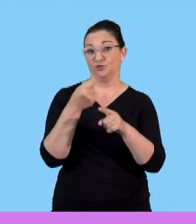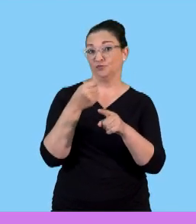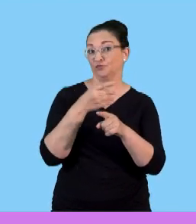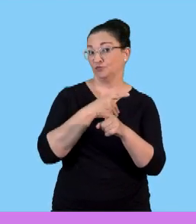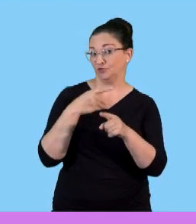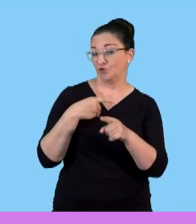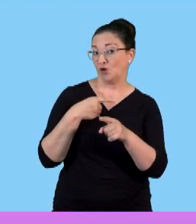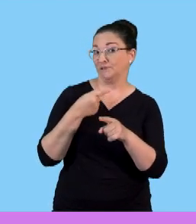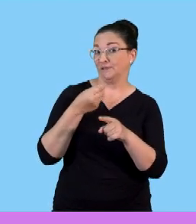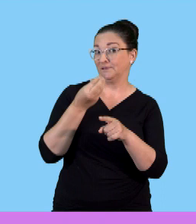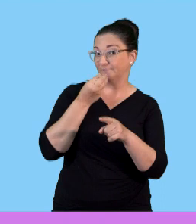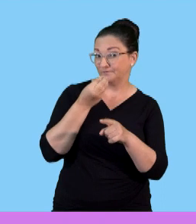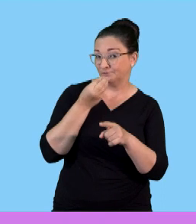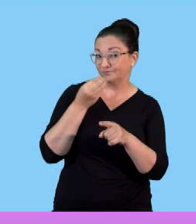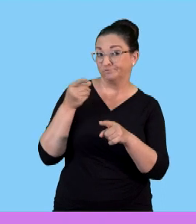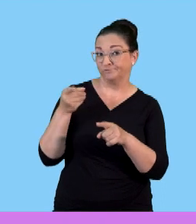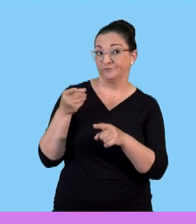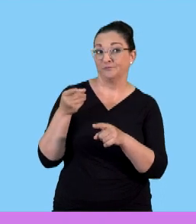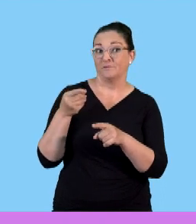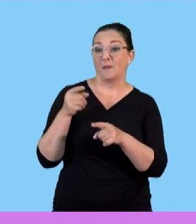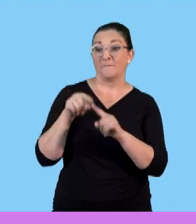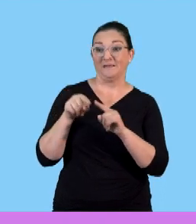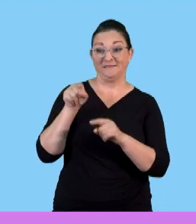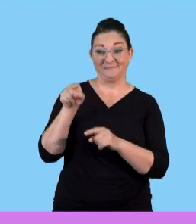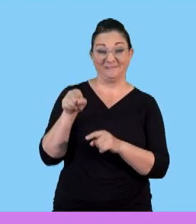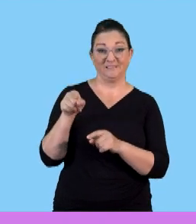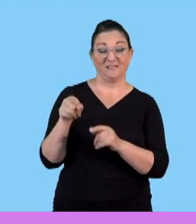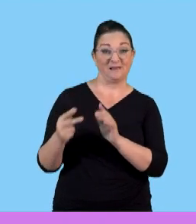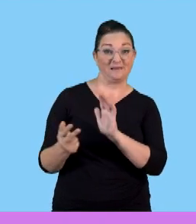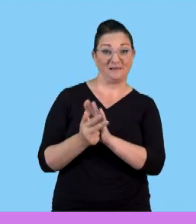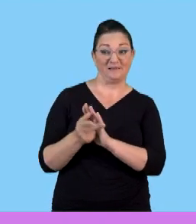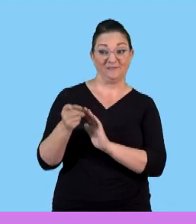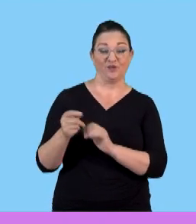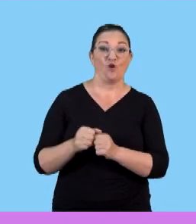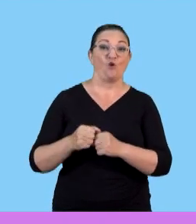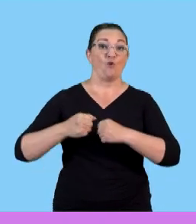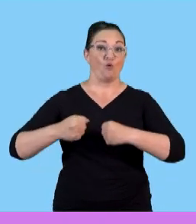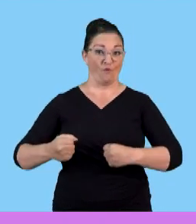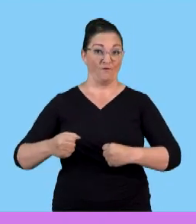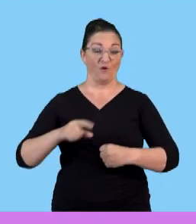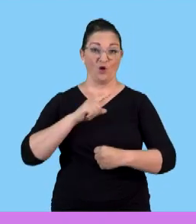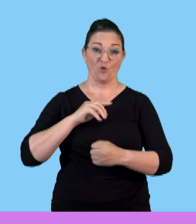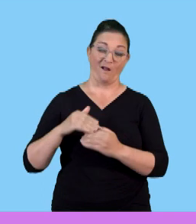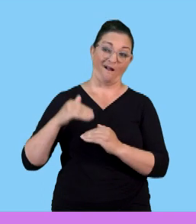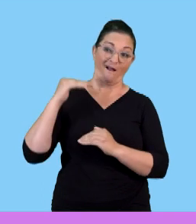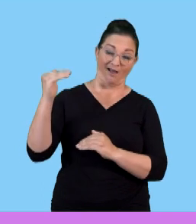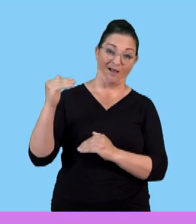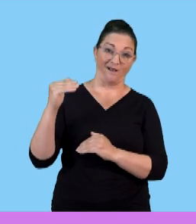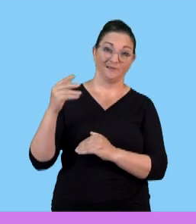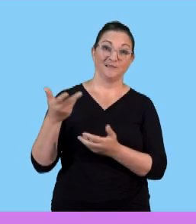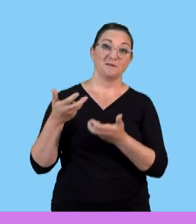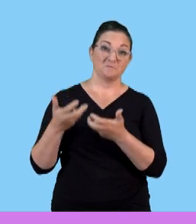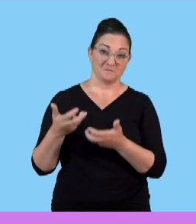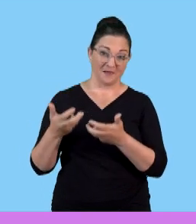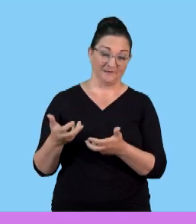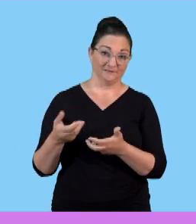general practitioner. That's a doctor, right? The dietitian classified her as overweight for her mass and height, right?